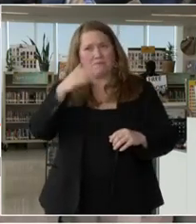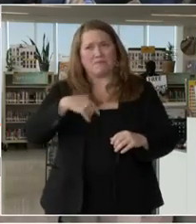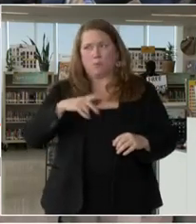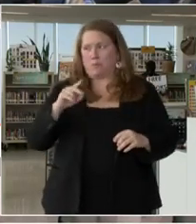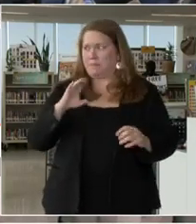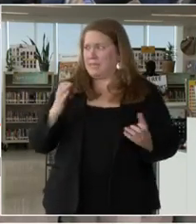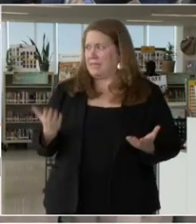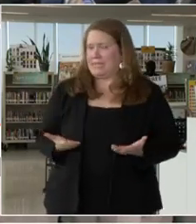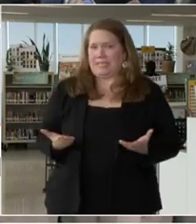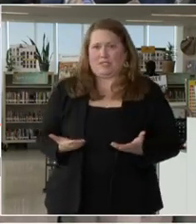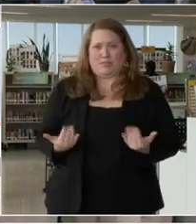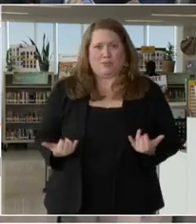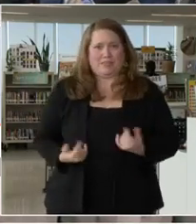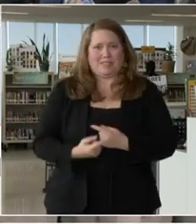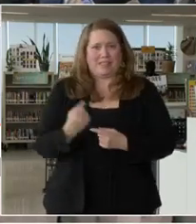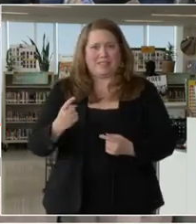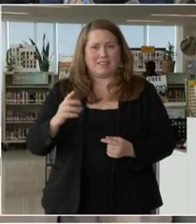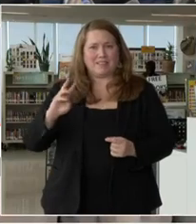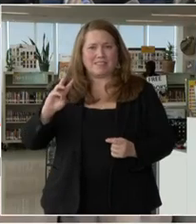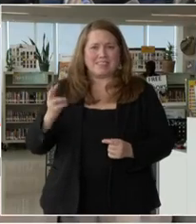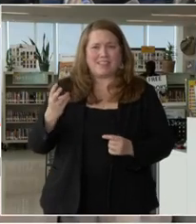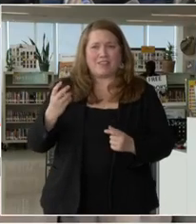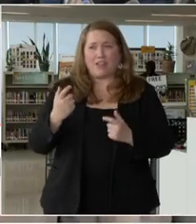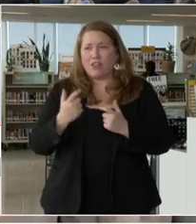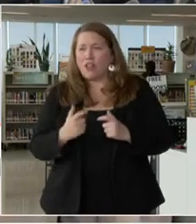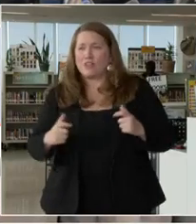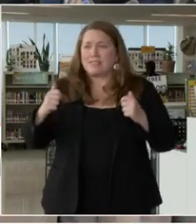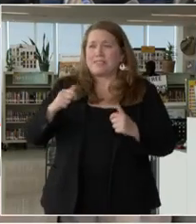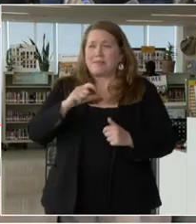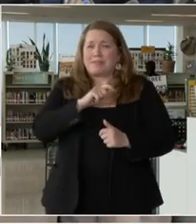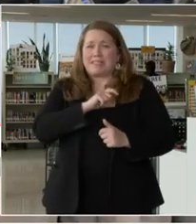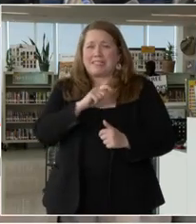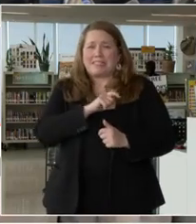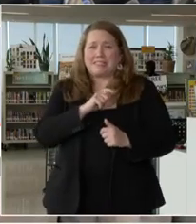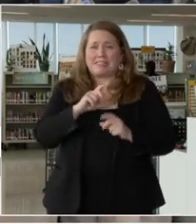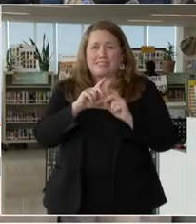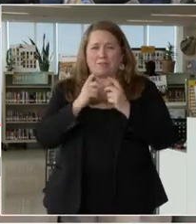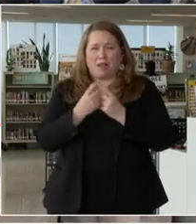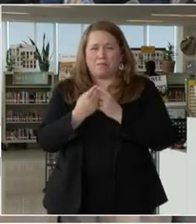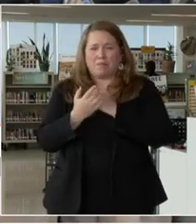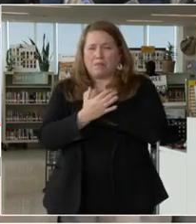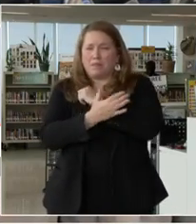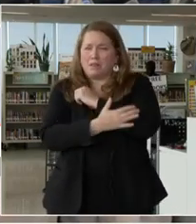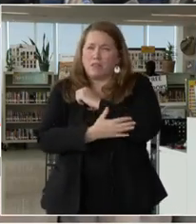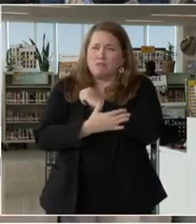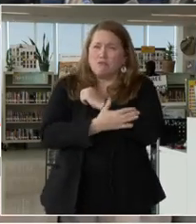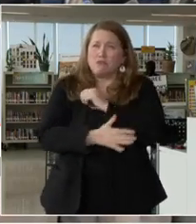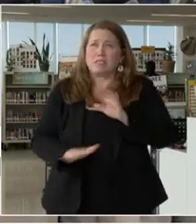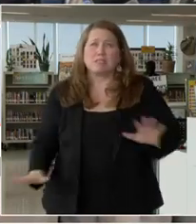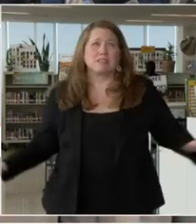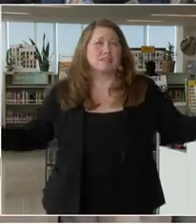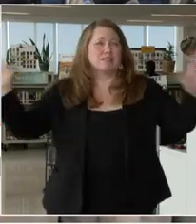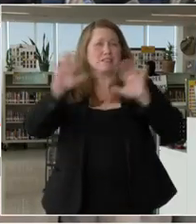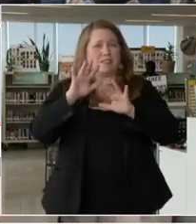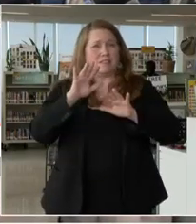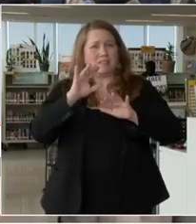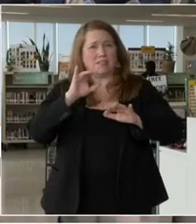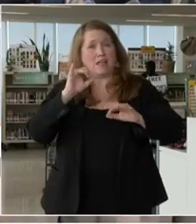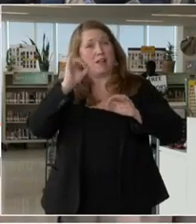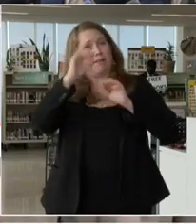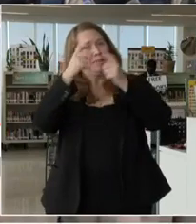the leader of the sixth largest police department in the country, of a major city. Police Department. Never did I ever believe that